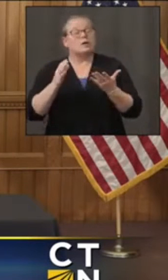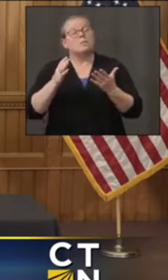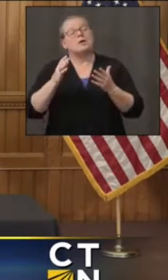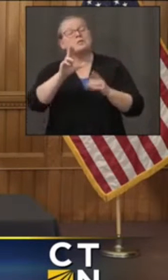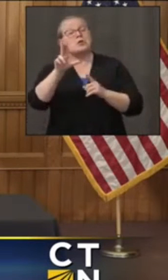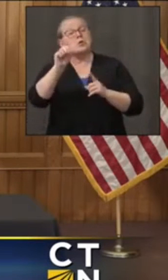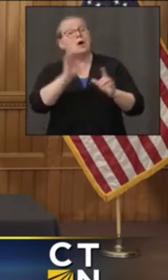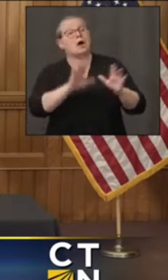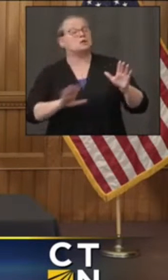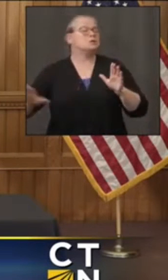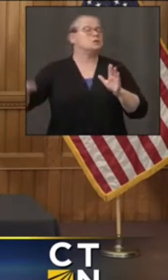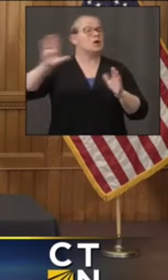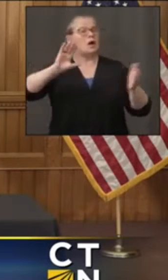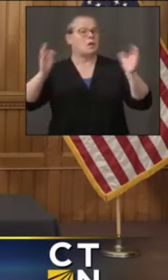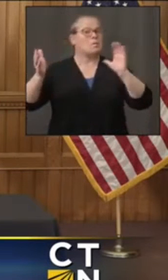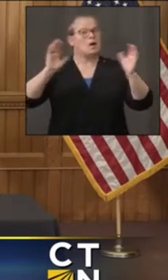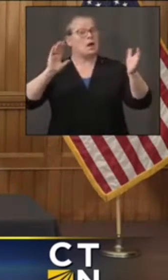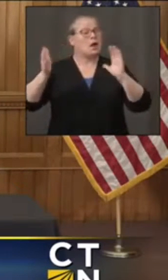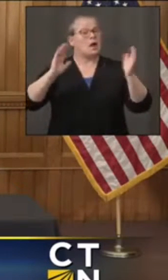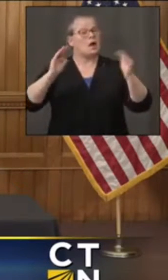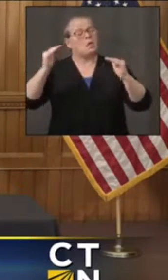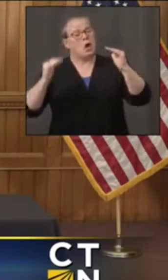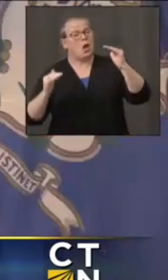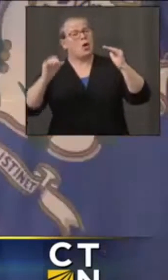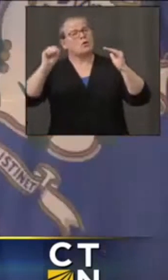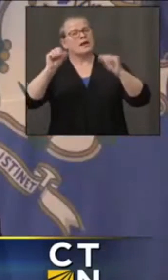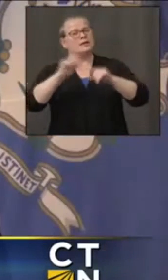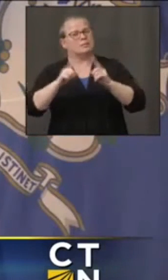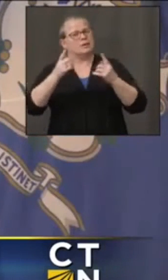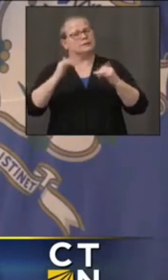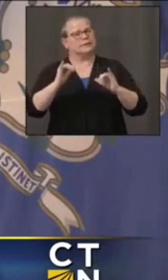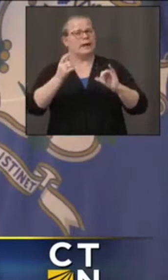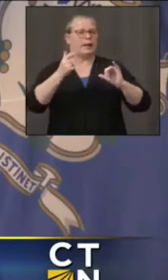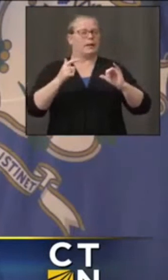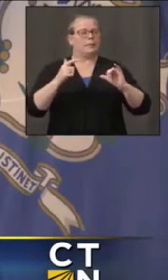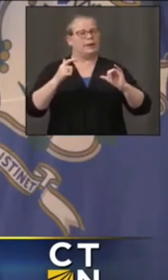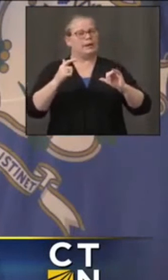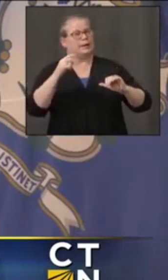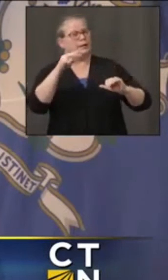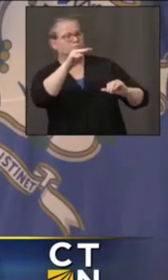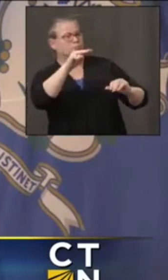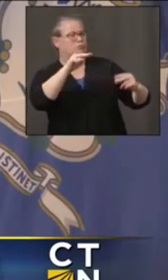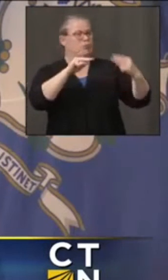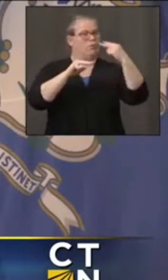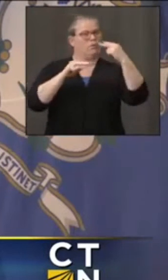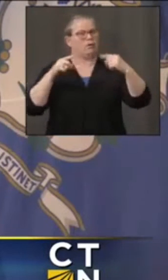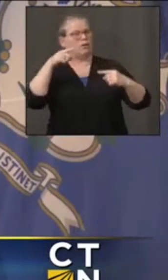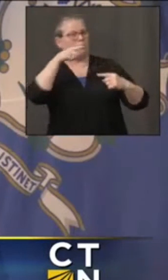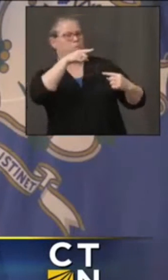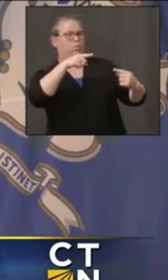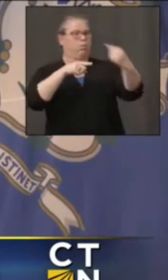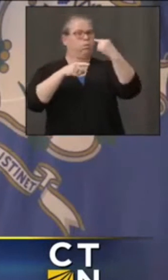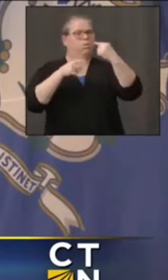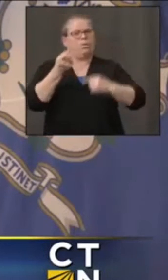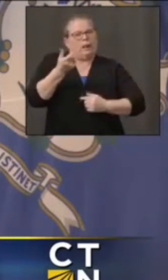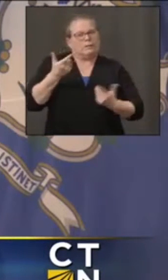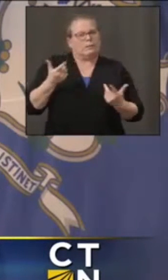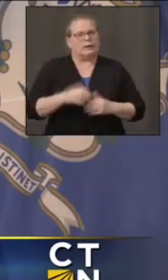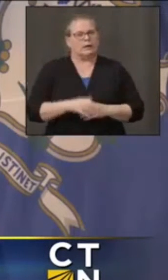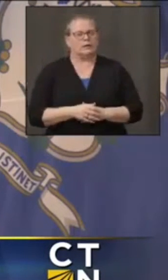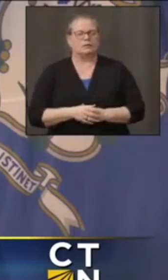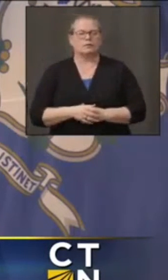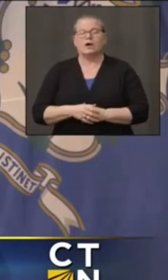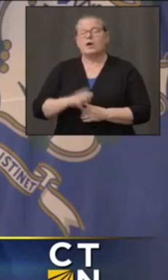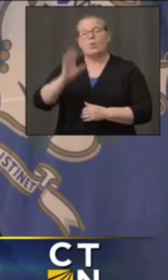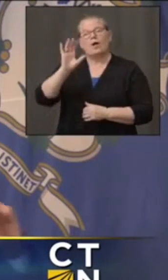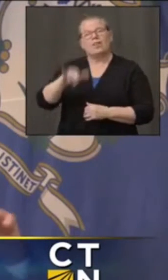a shoe on the other foot type of thing? Well, we're a little tiny bit over that 10 per